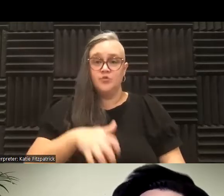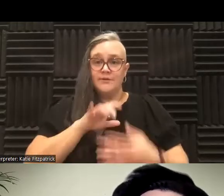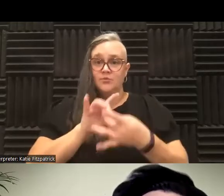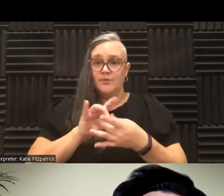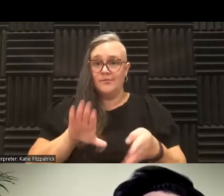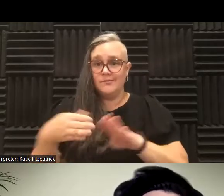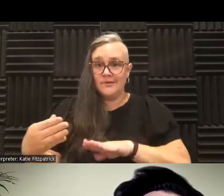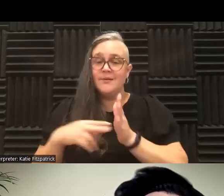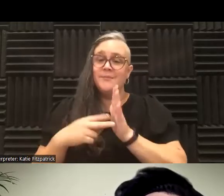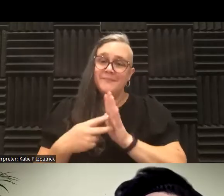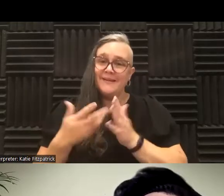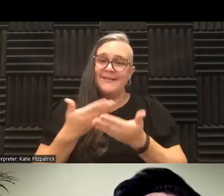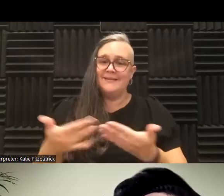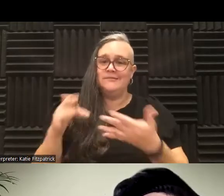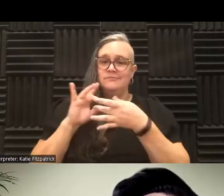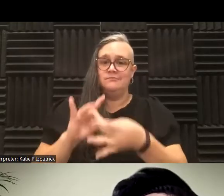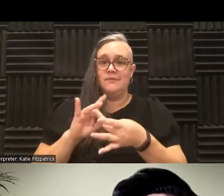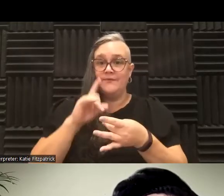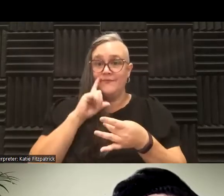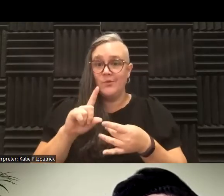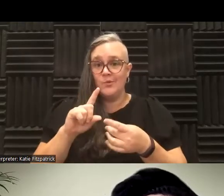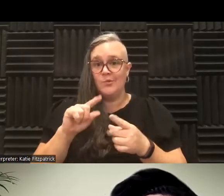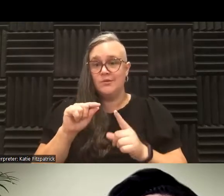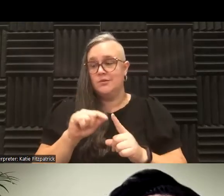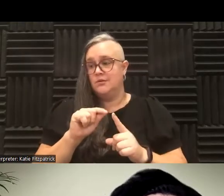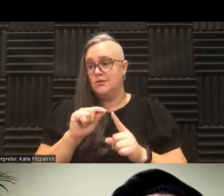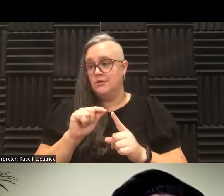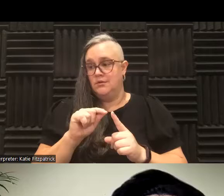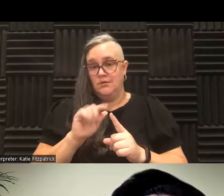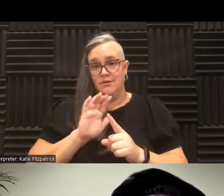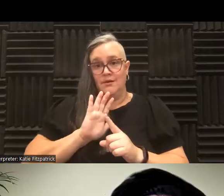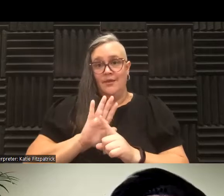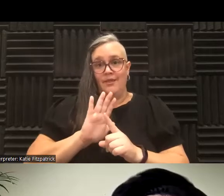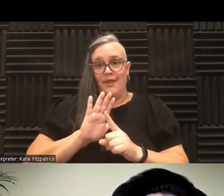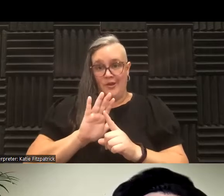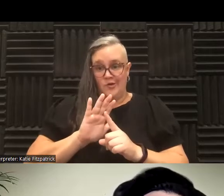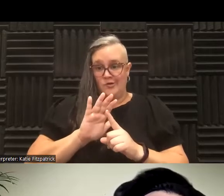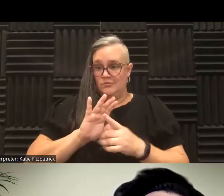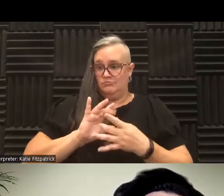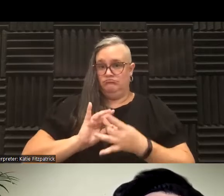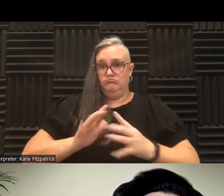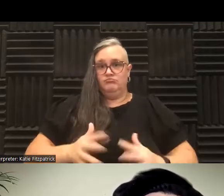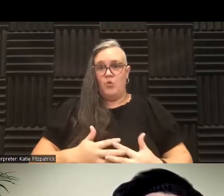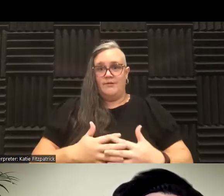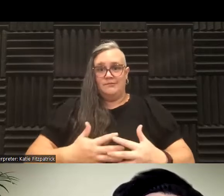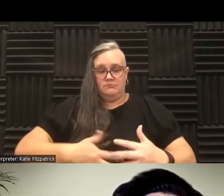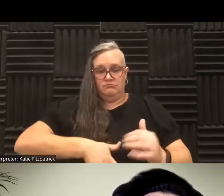are factors that are tied to their condition of being pregnant or